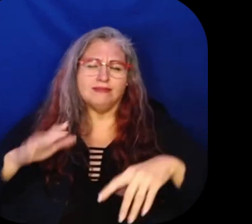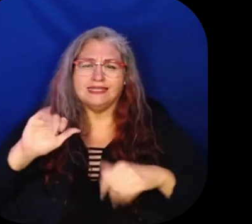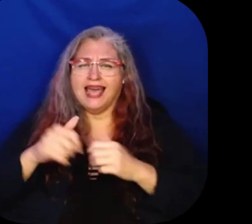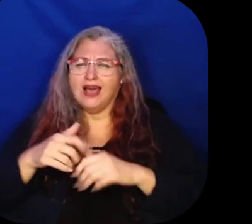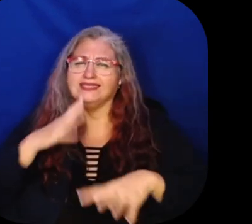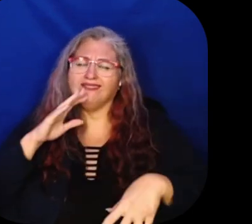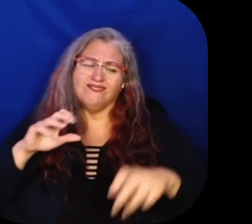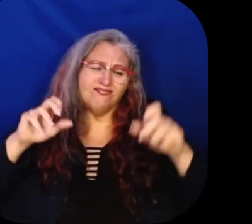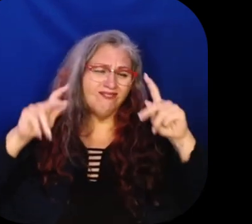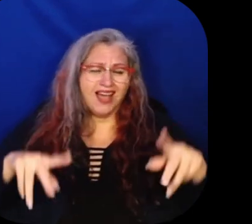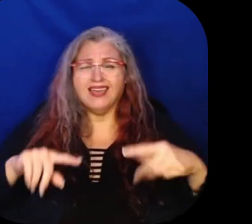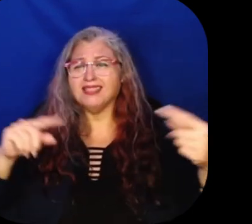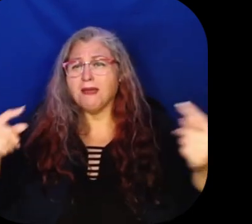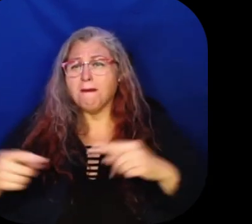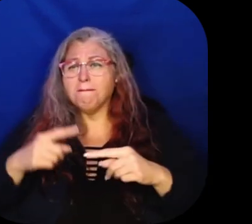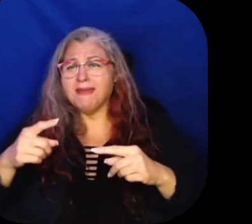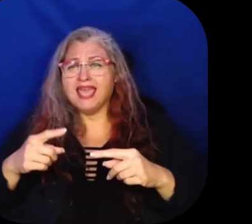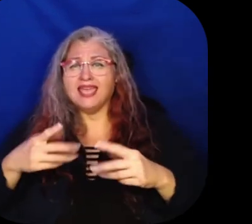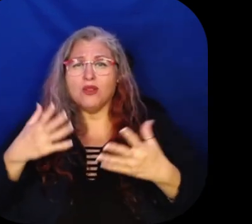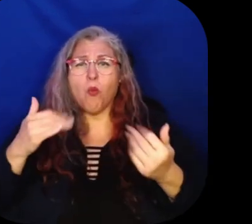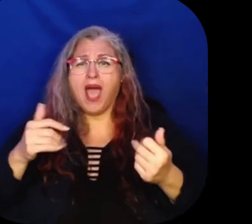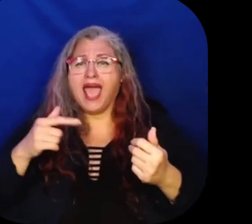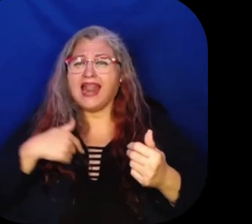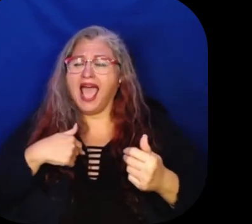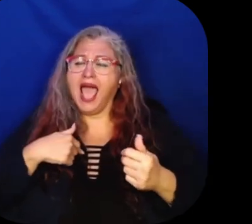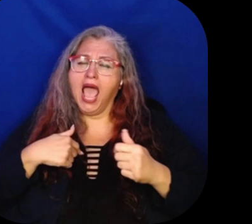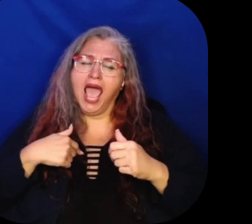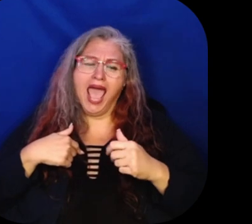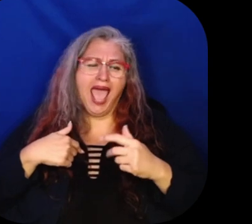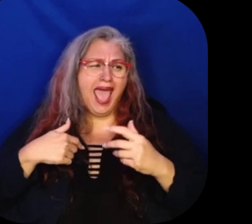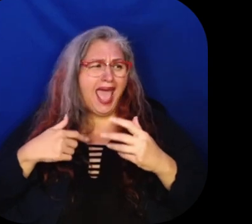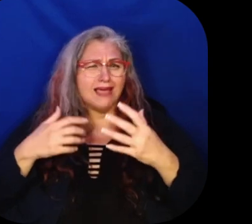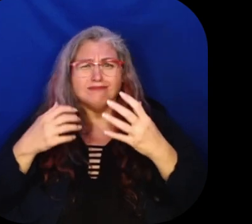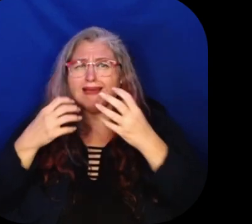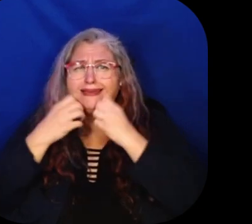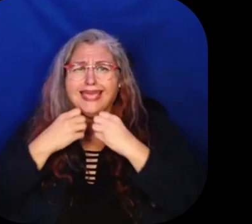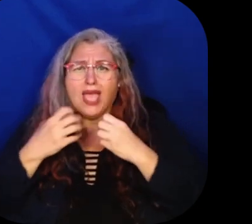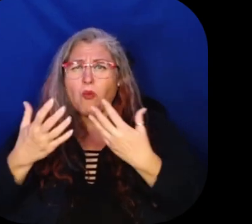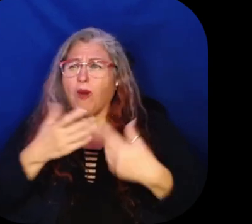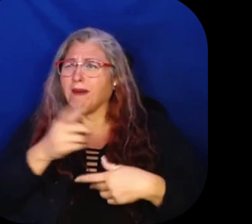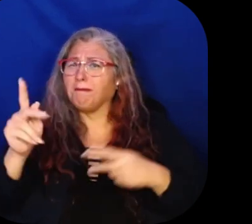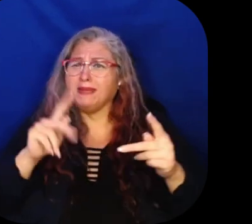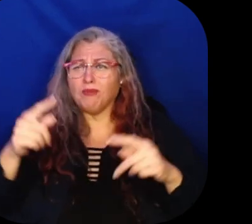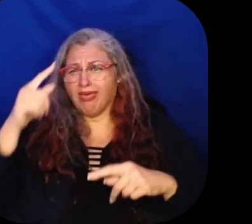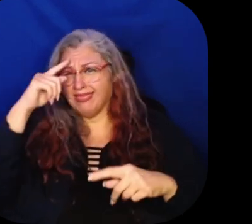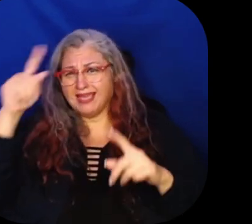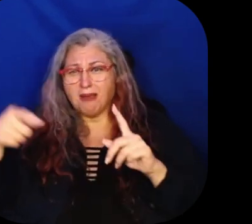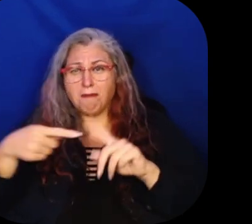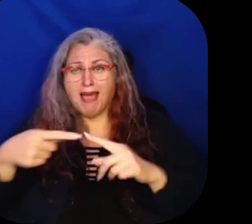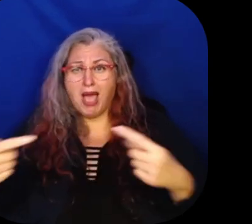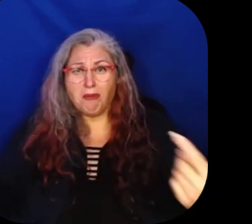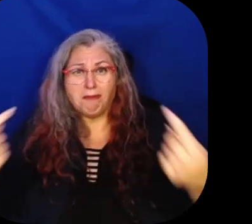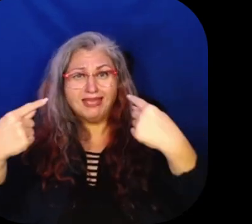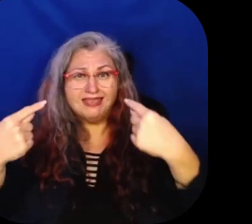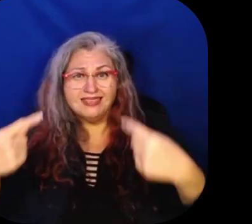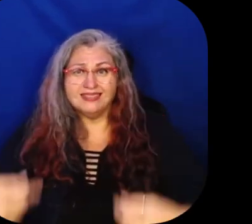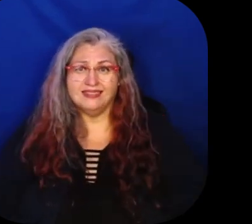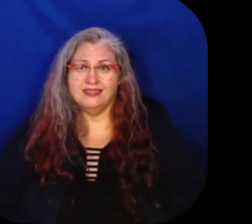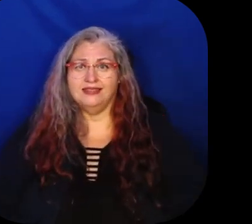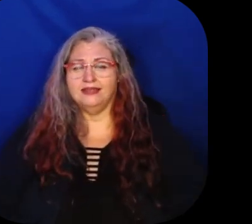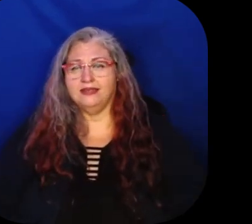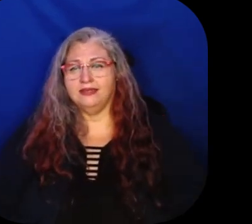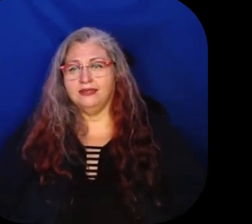out? Because why do I give a shit what anybody thinks about me? I